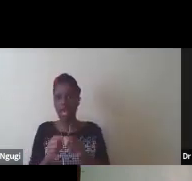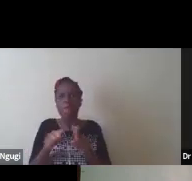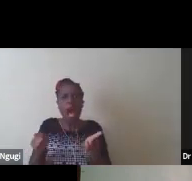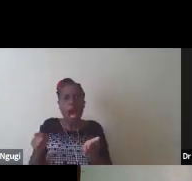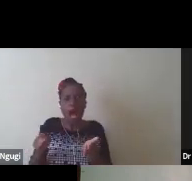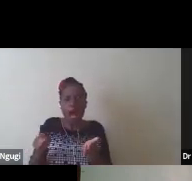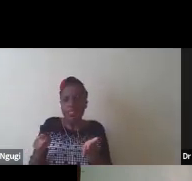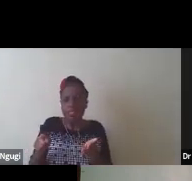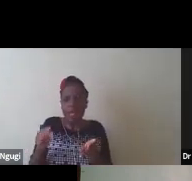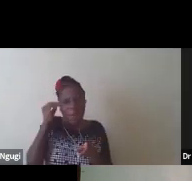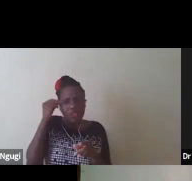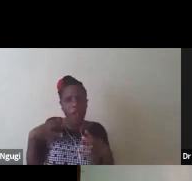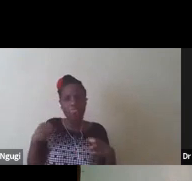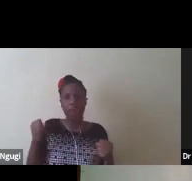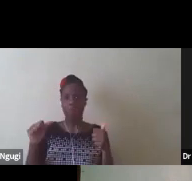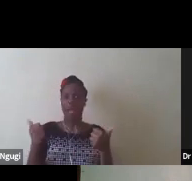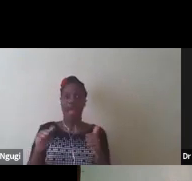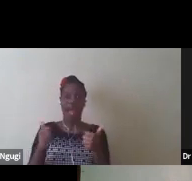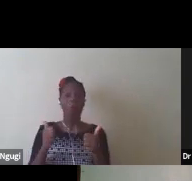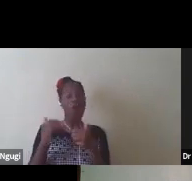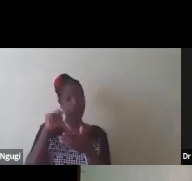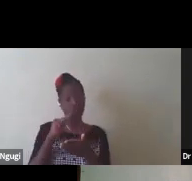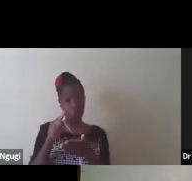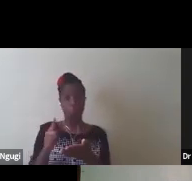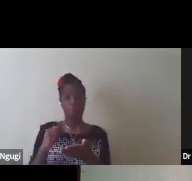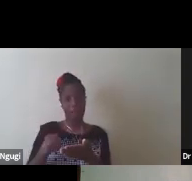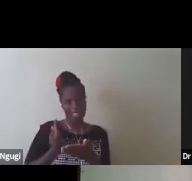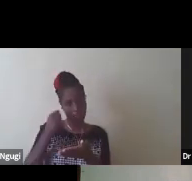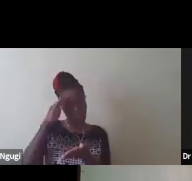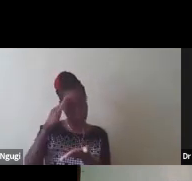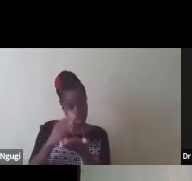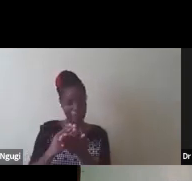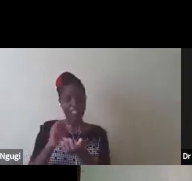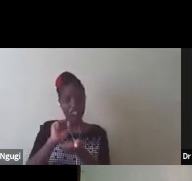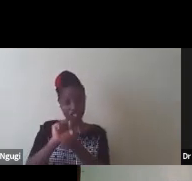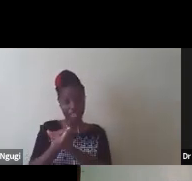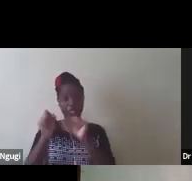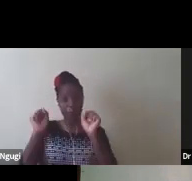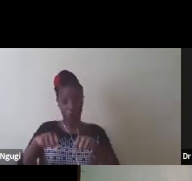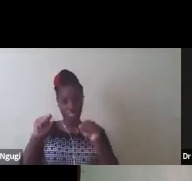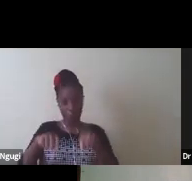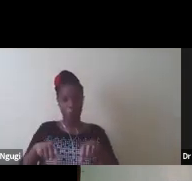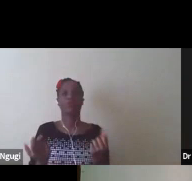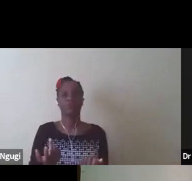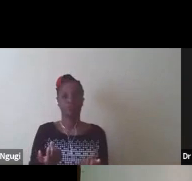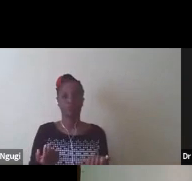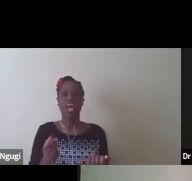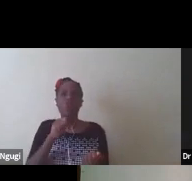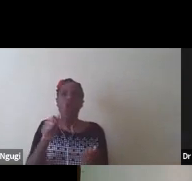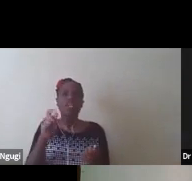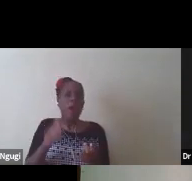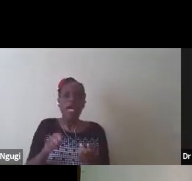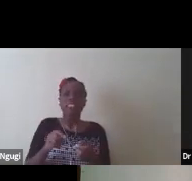change happening. So I believe change can happen. It doesn't require a lot of investment, because sometimes people would